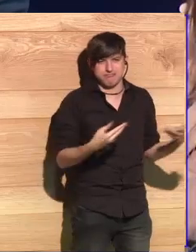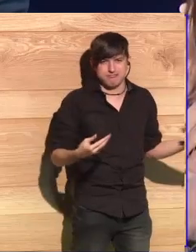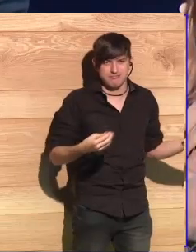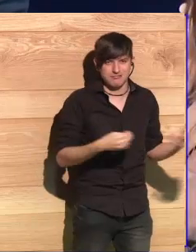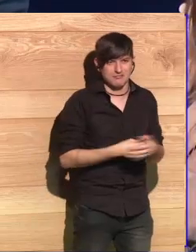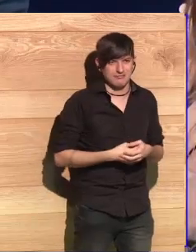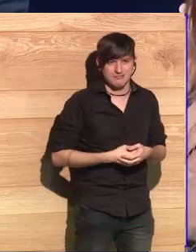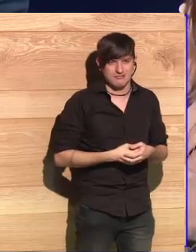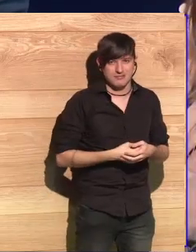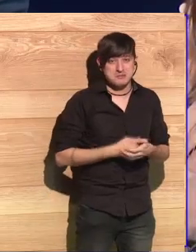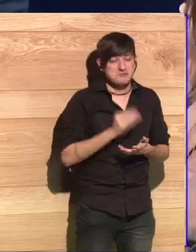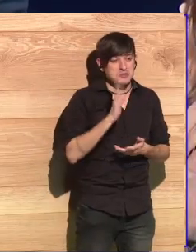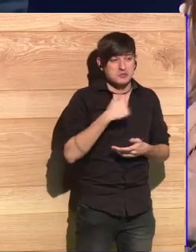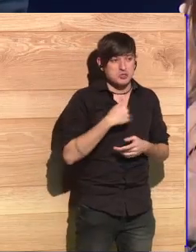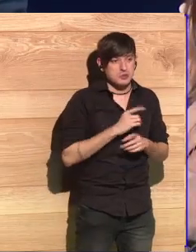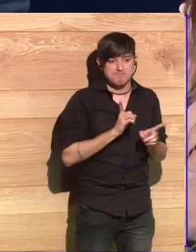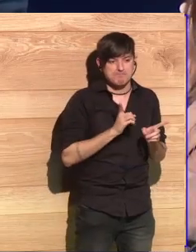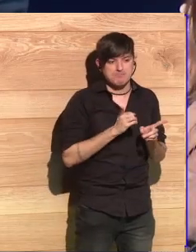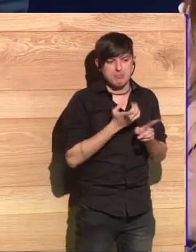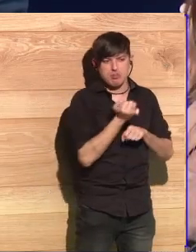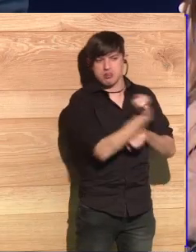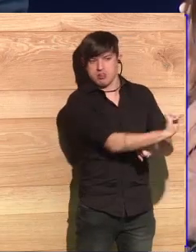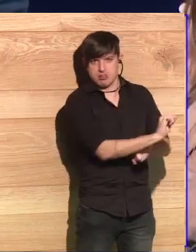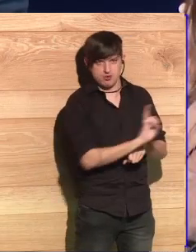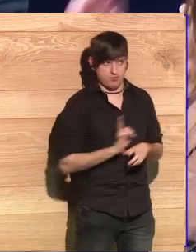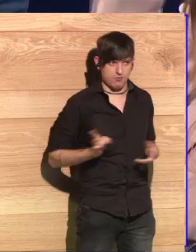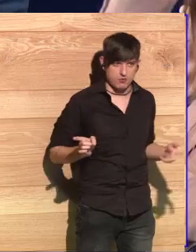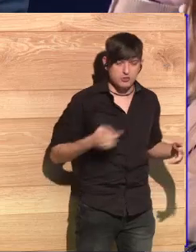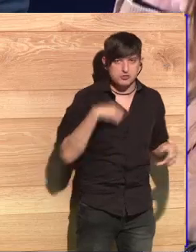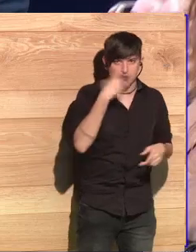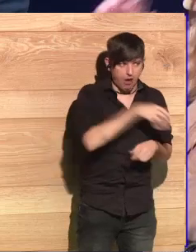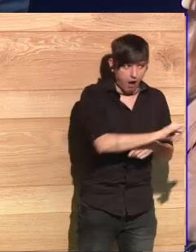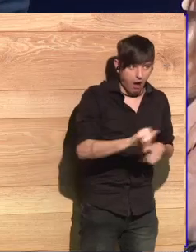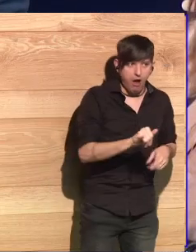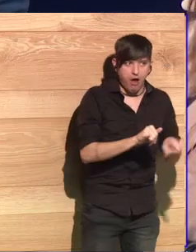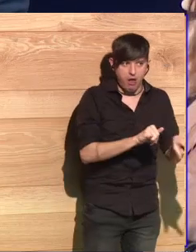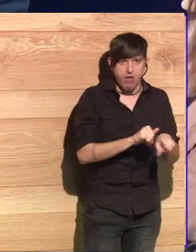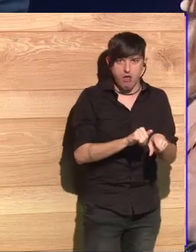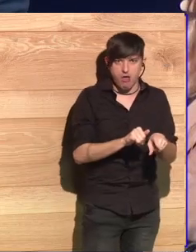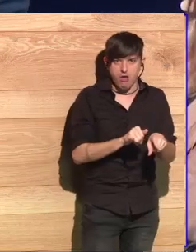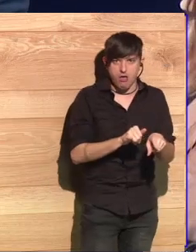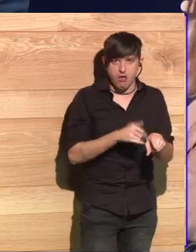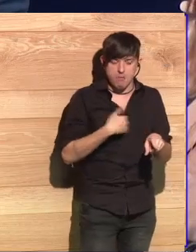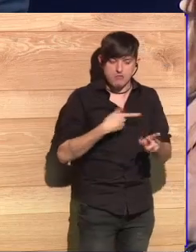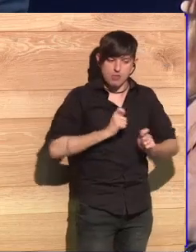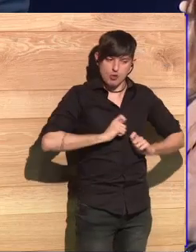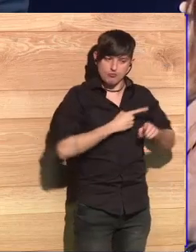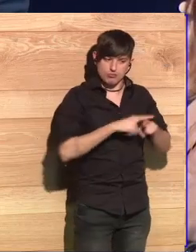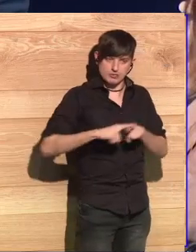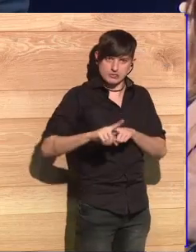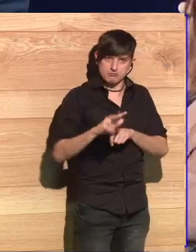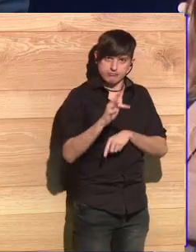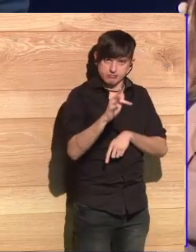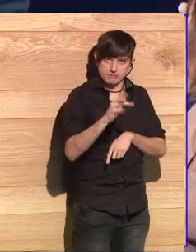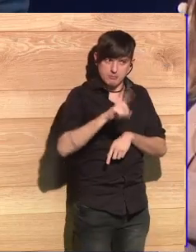Nothing should be glorified. It's stupid. But I don't deny it either. I know